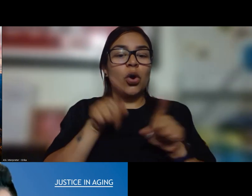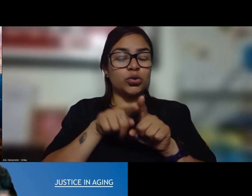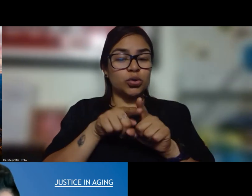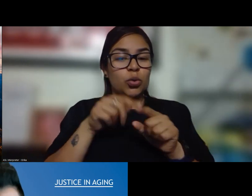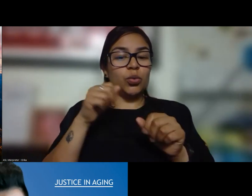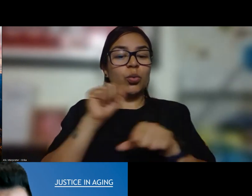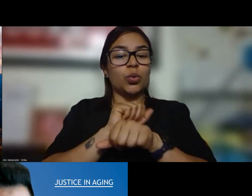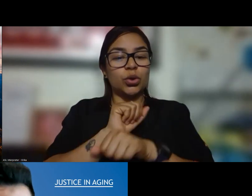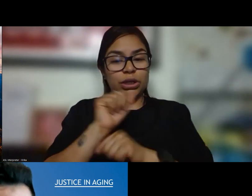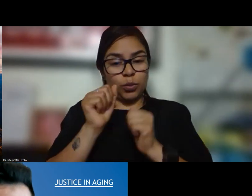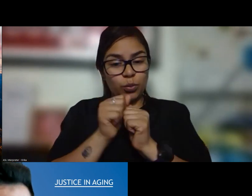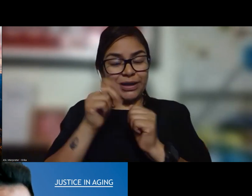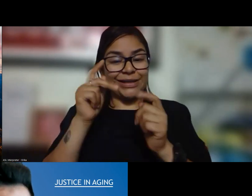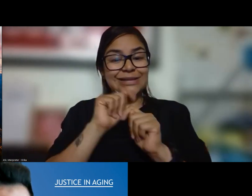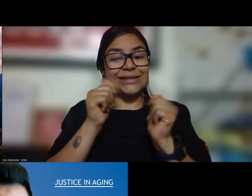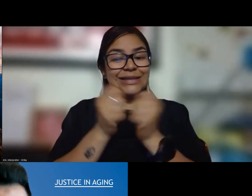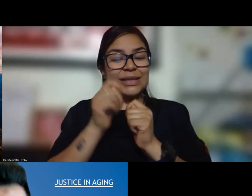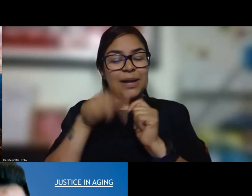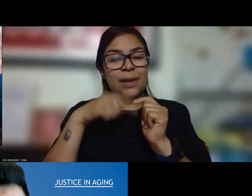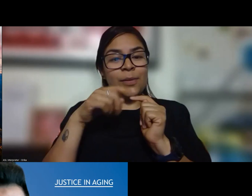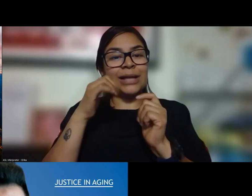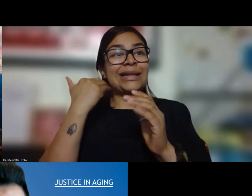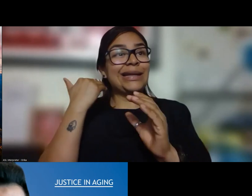a customer service email that would also enable